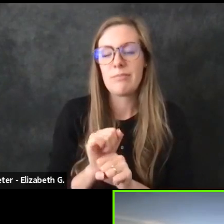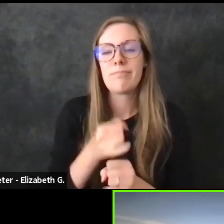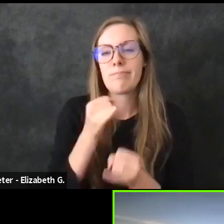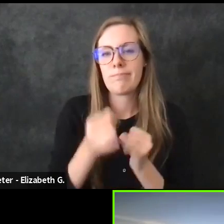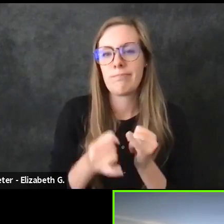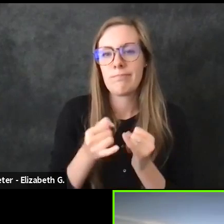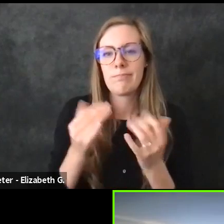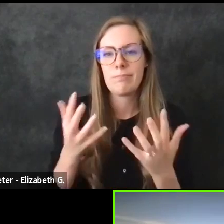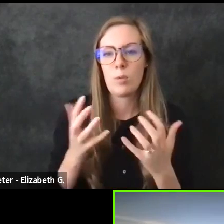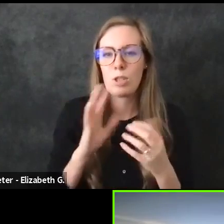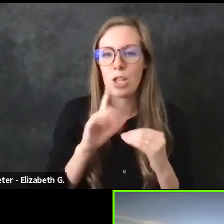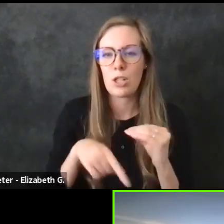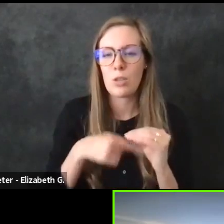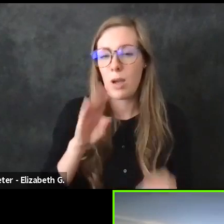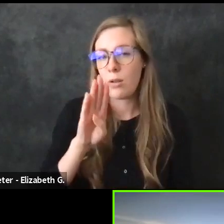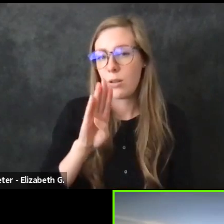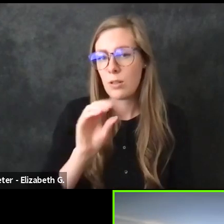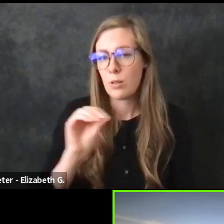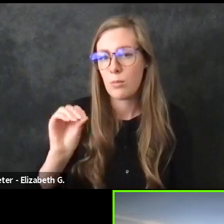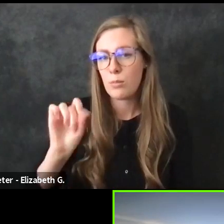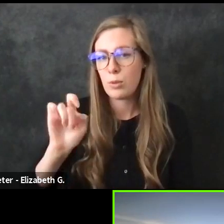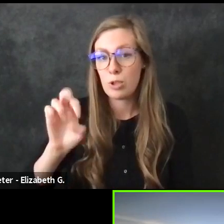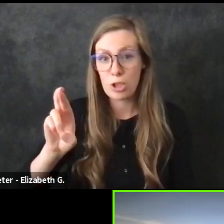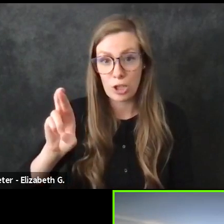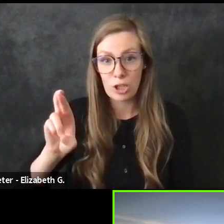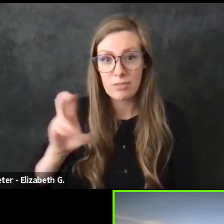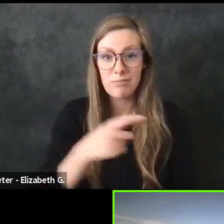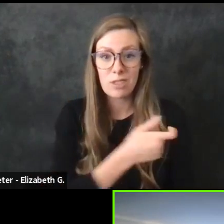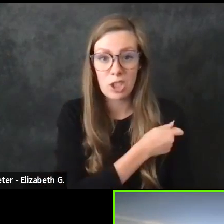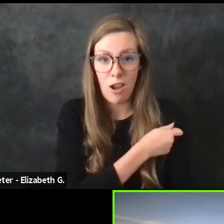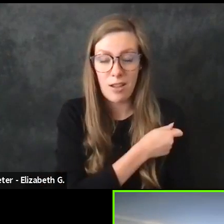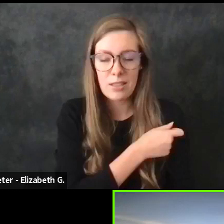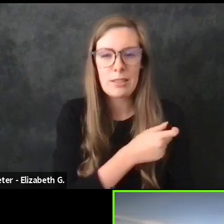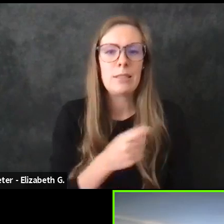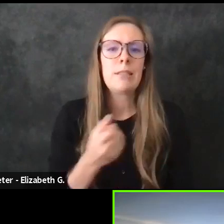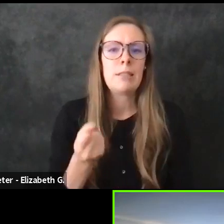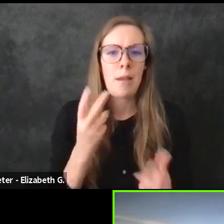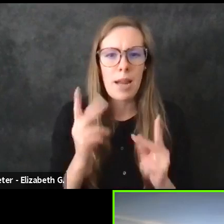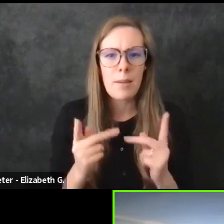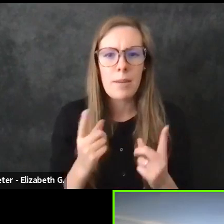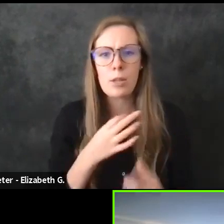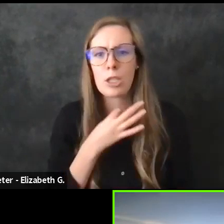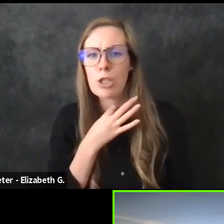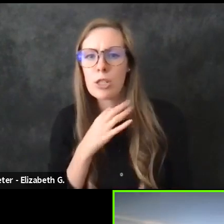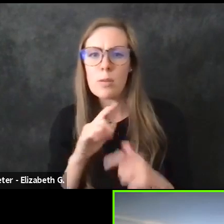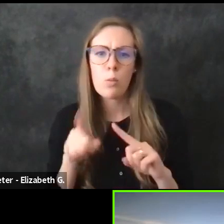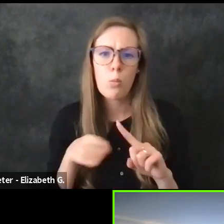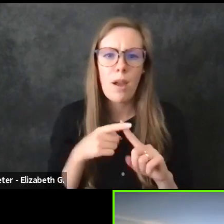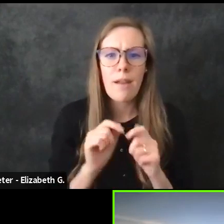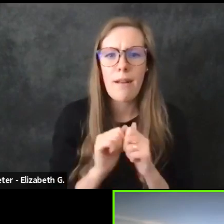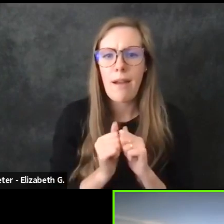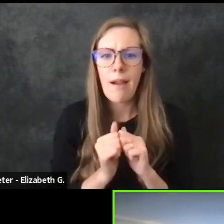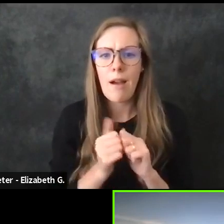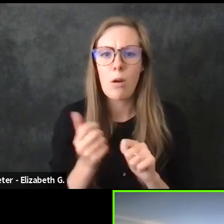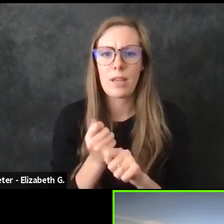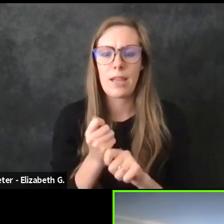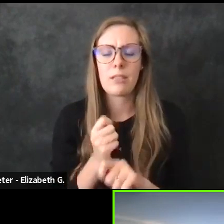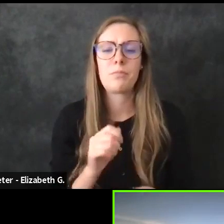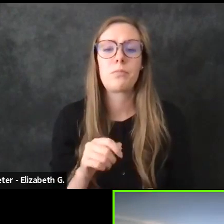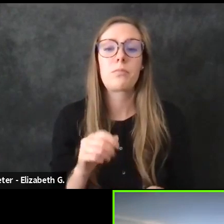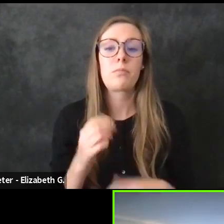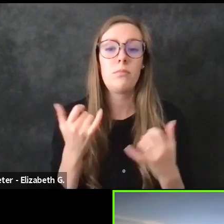about boosters. We know many of you have questions about when and how you'll be able to get your booster shots now